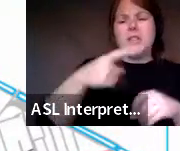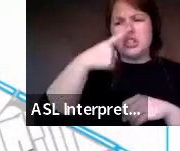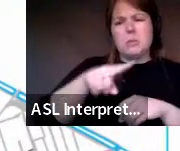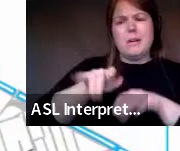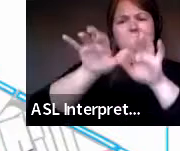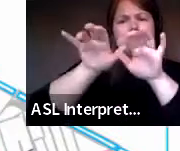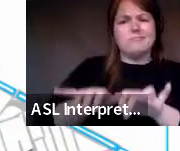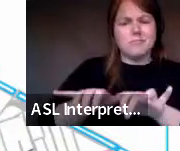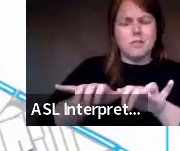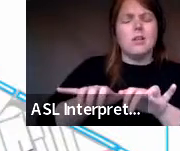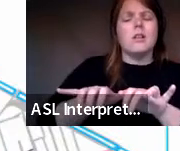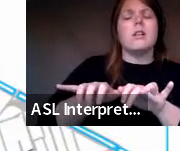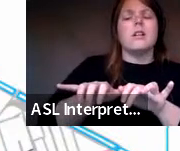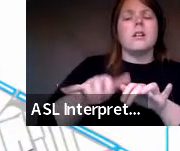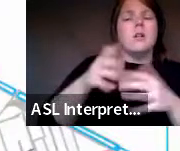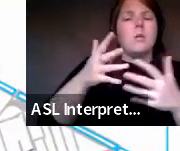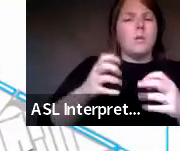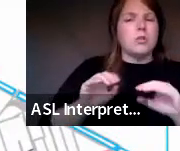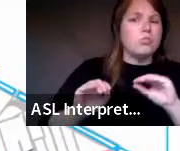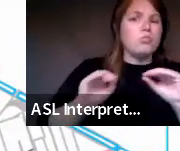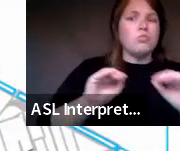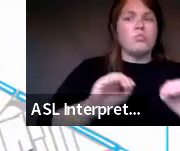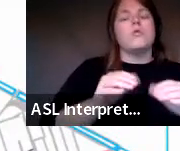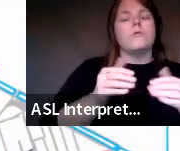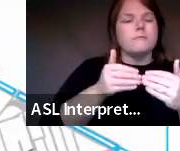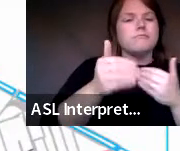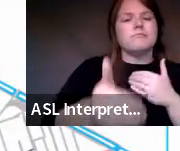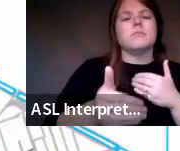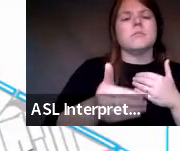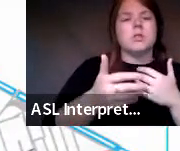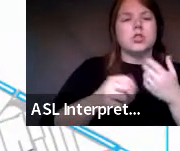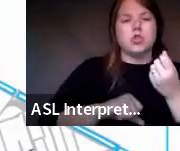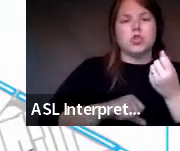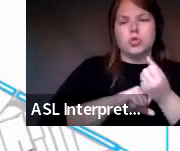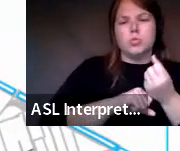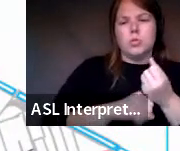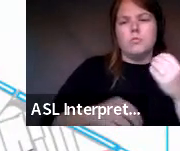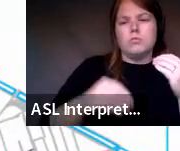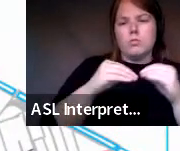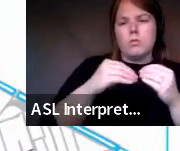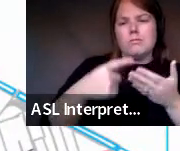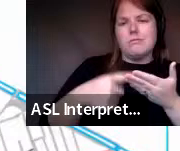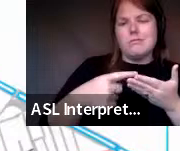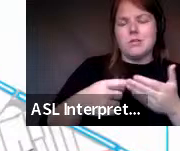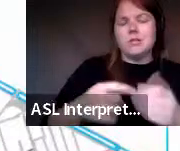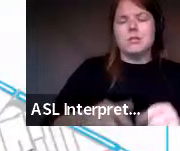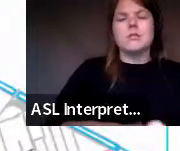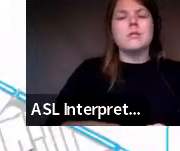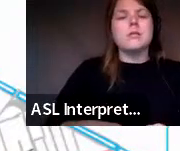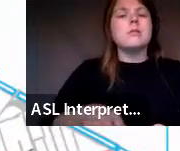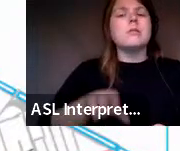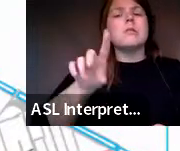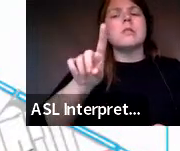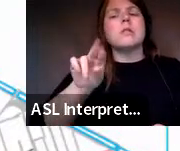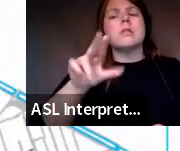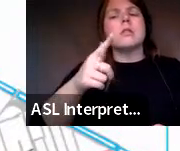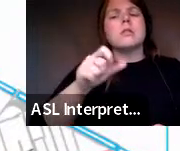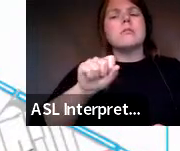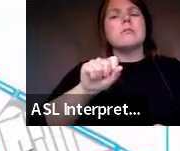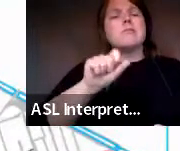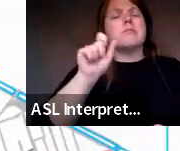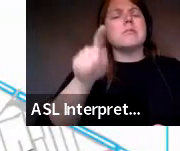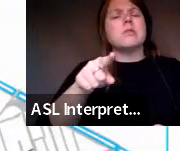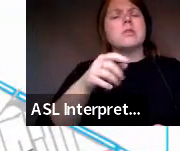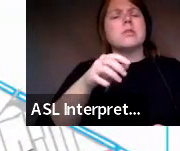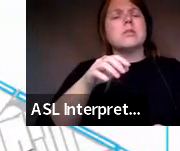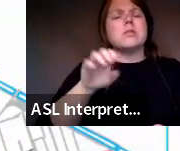chat. Move on and kind of use this to support a further discussion. This is a follow-up with SB,